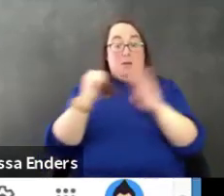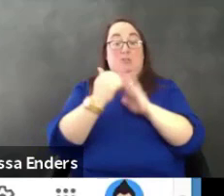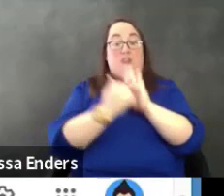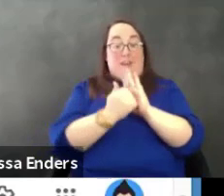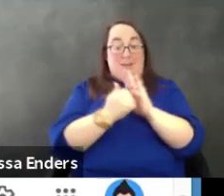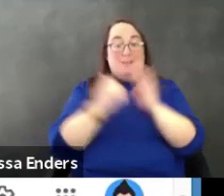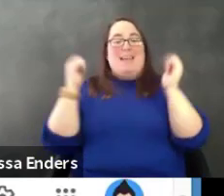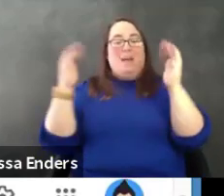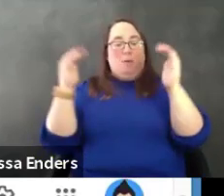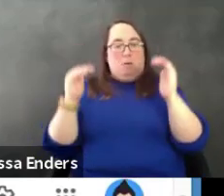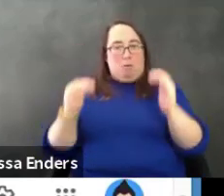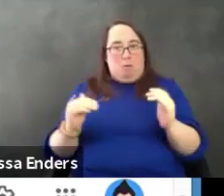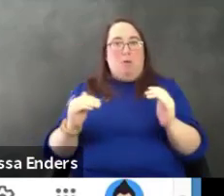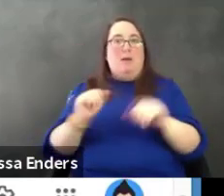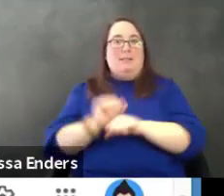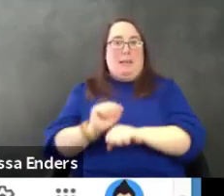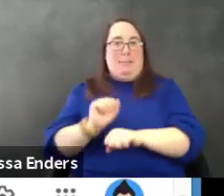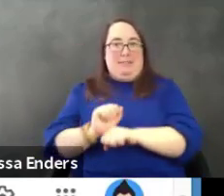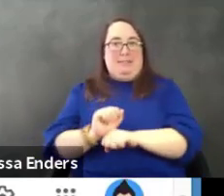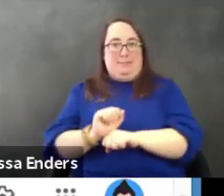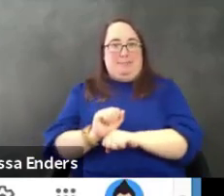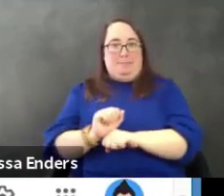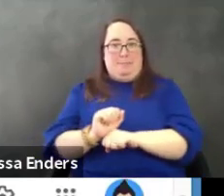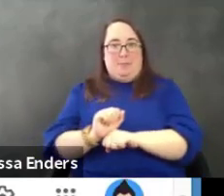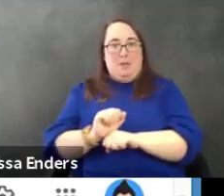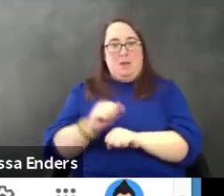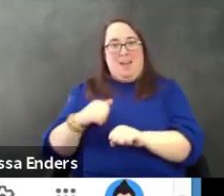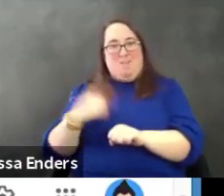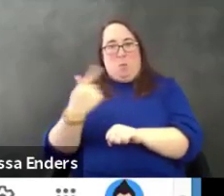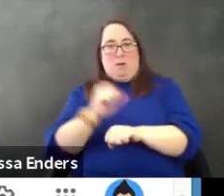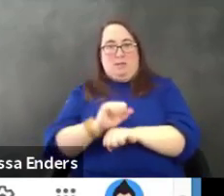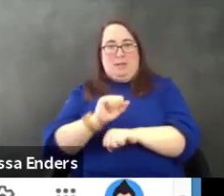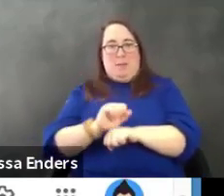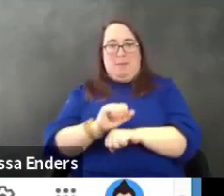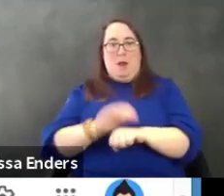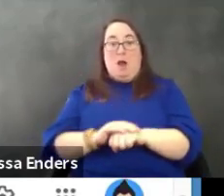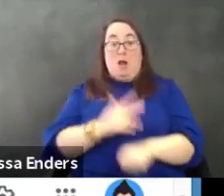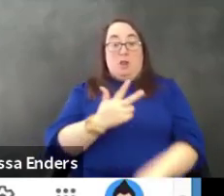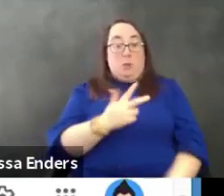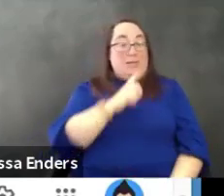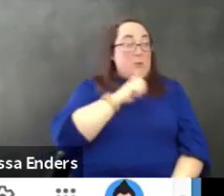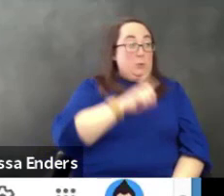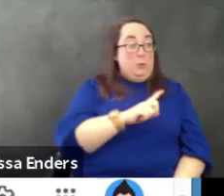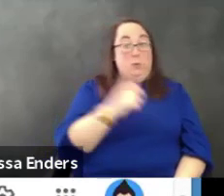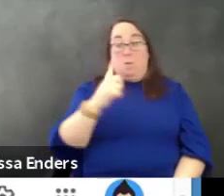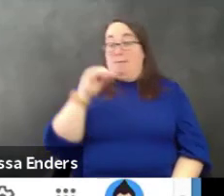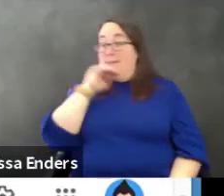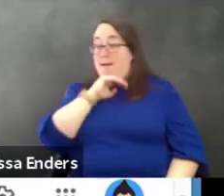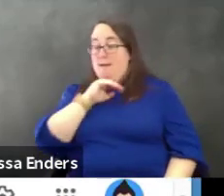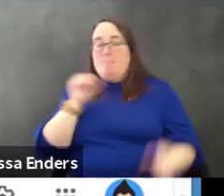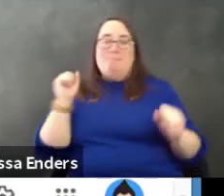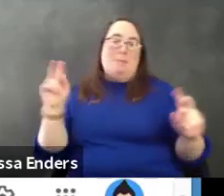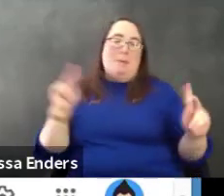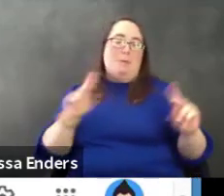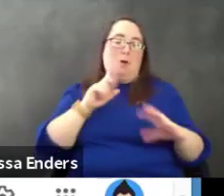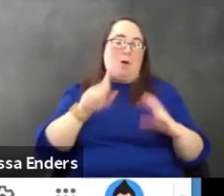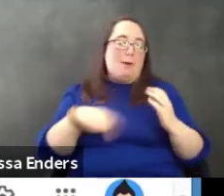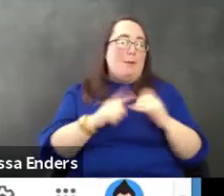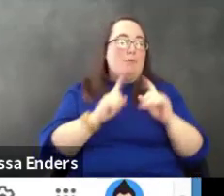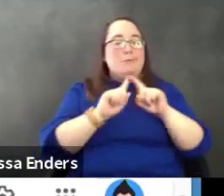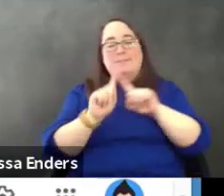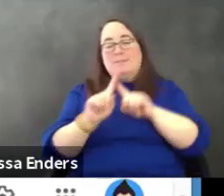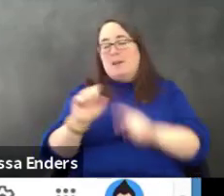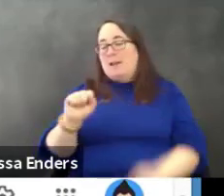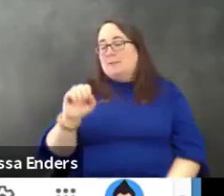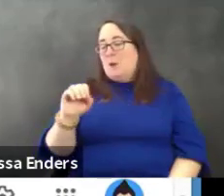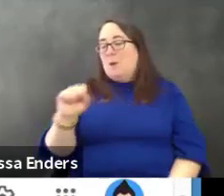want to push out. So what I'm going to do is I've got an assignment in here on 3 truths and a lie. And I think that a lot of people have been talking about the different SOS, and